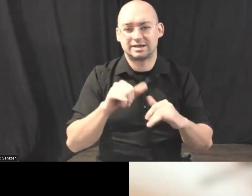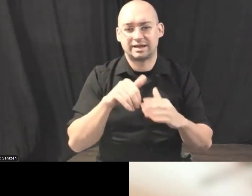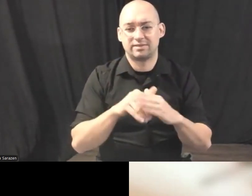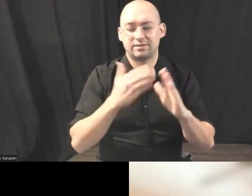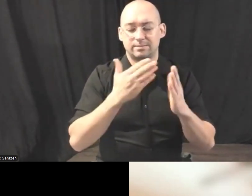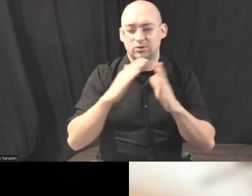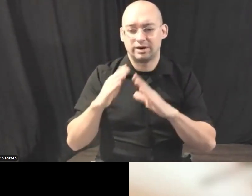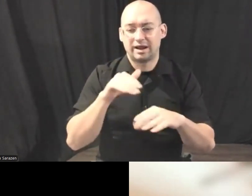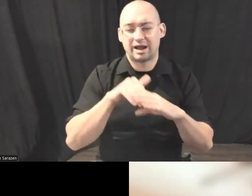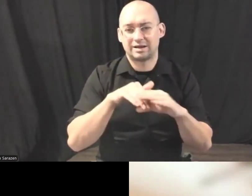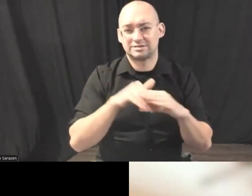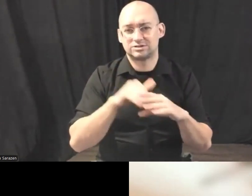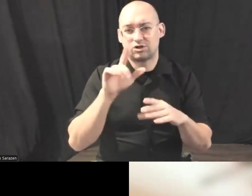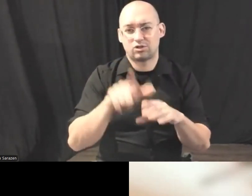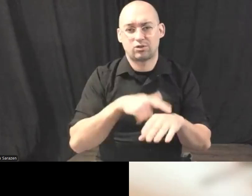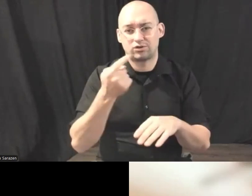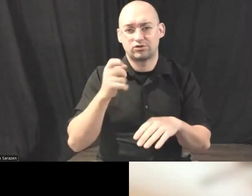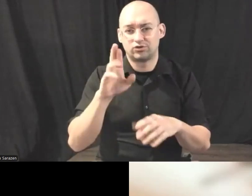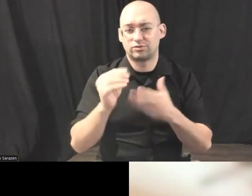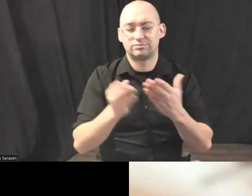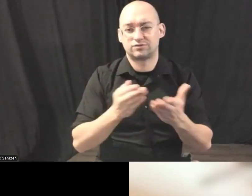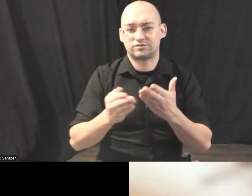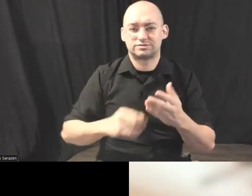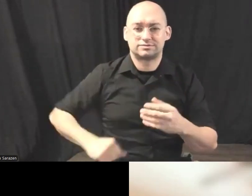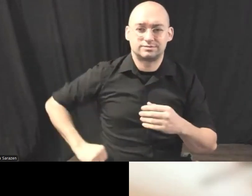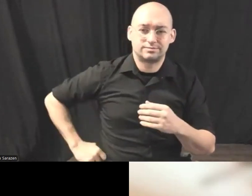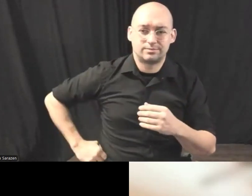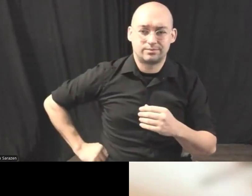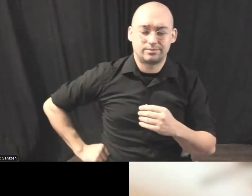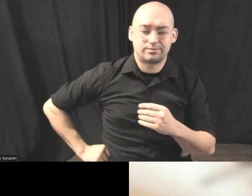access those long-term services.